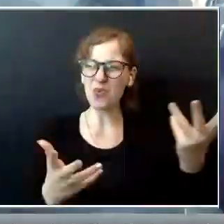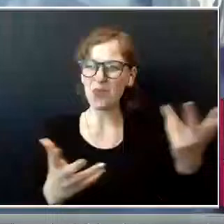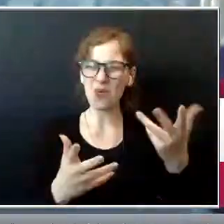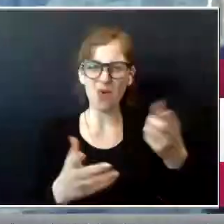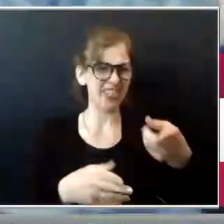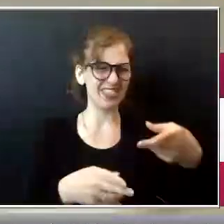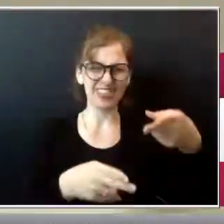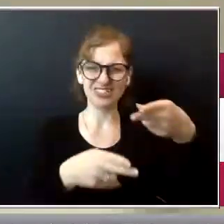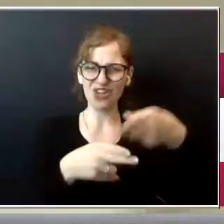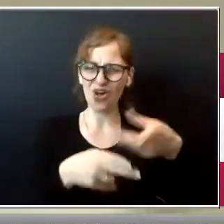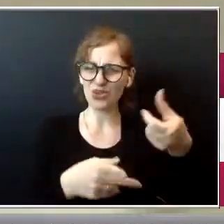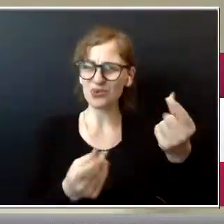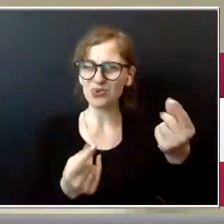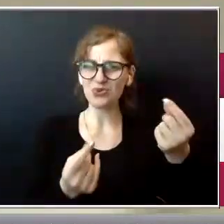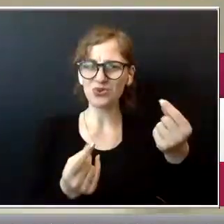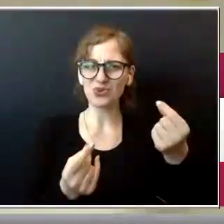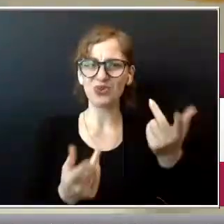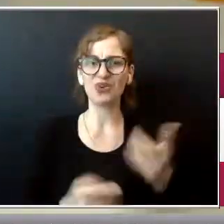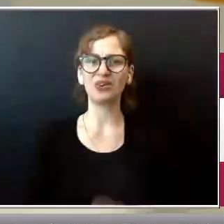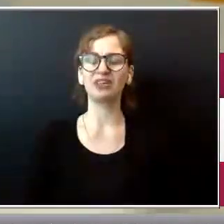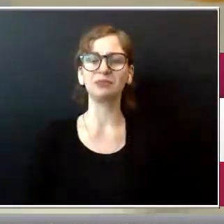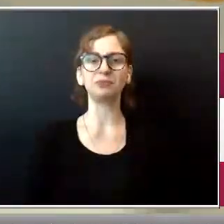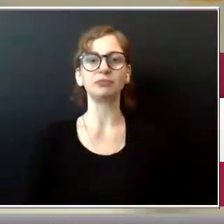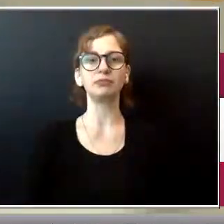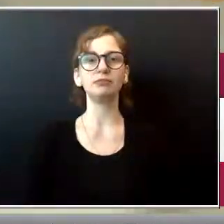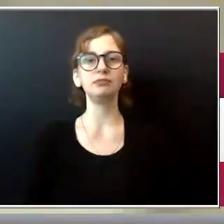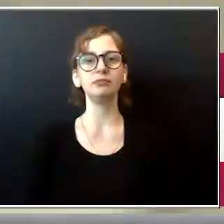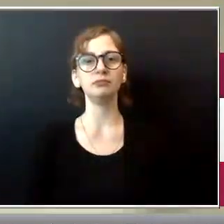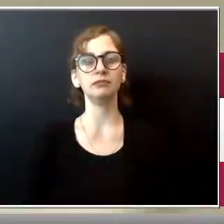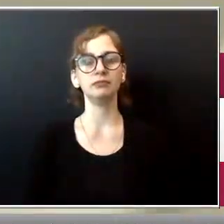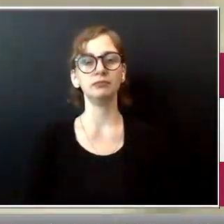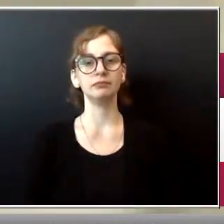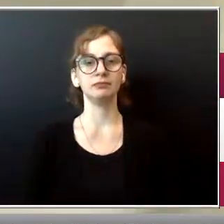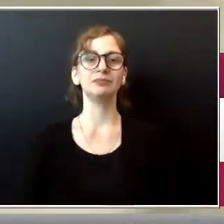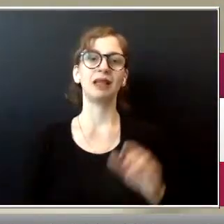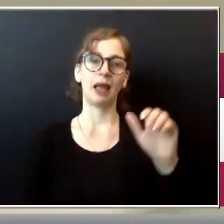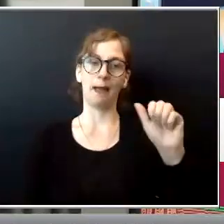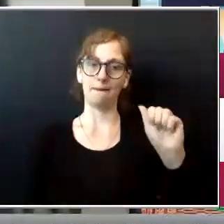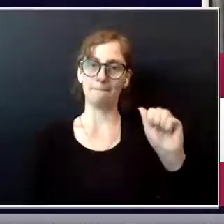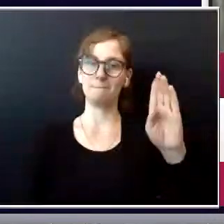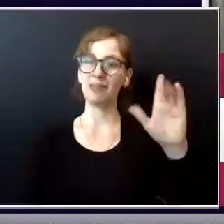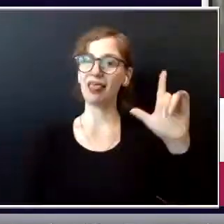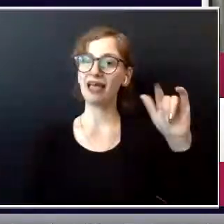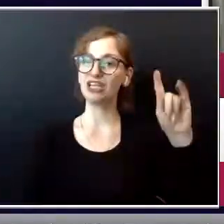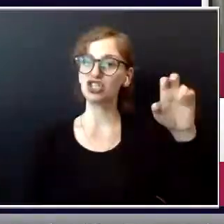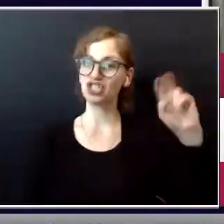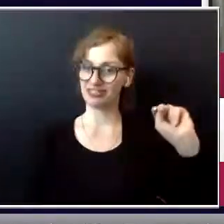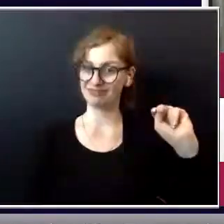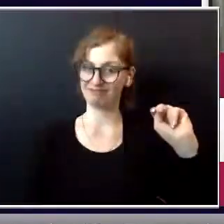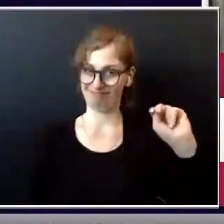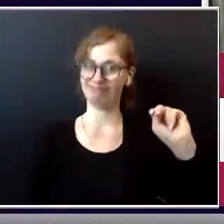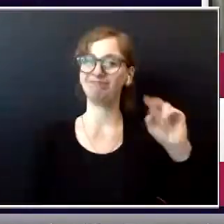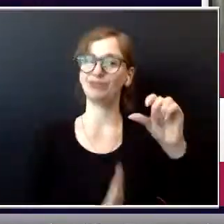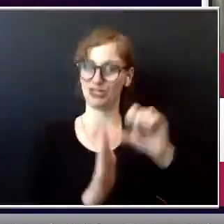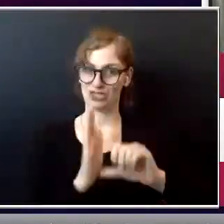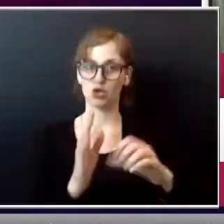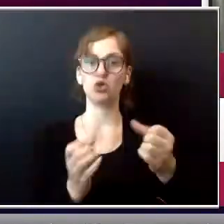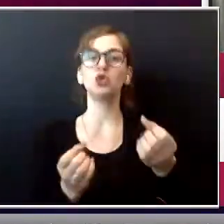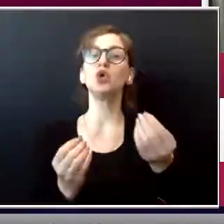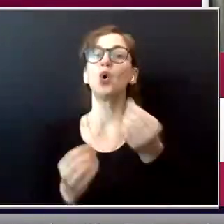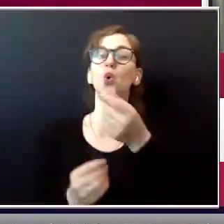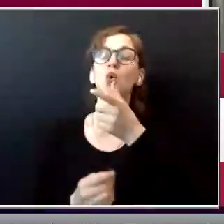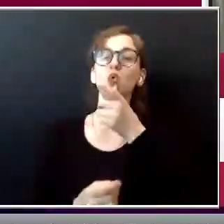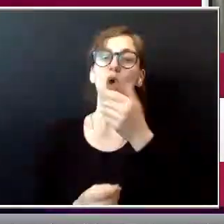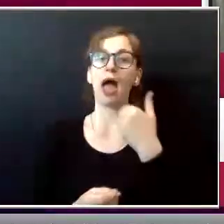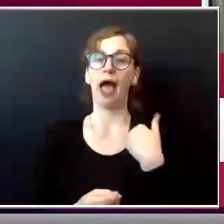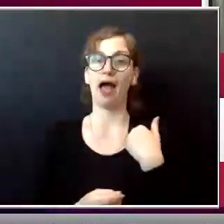Dr. Reddy? So this, I believe this is the ablation procedure. So patients who have atrial fibrillation, the Watchman was a procedure